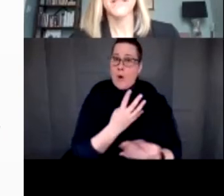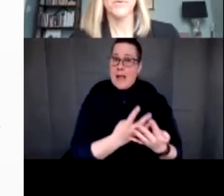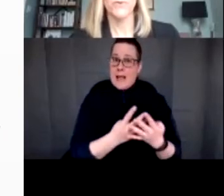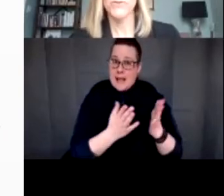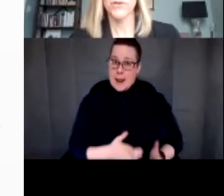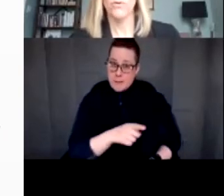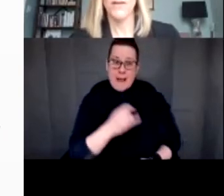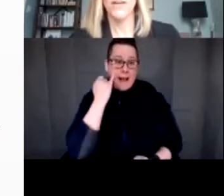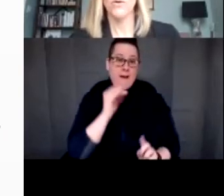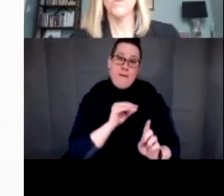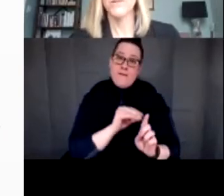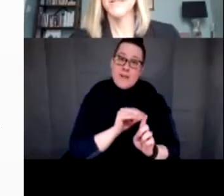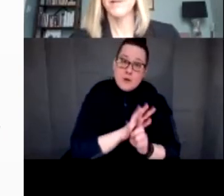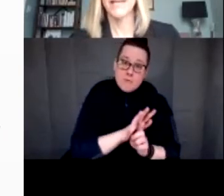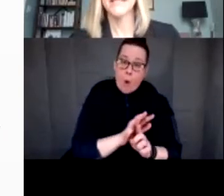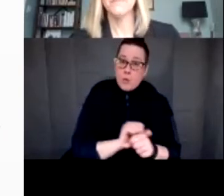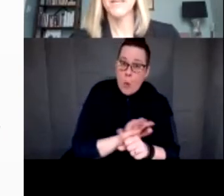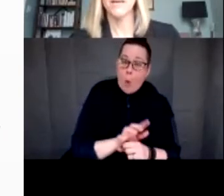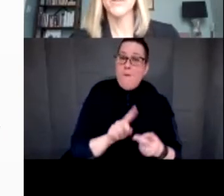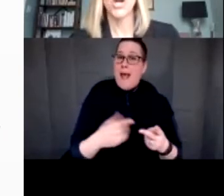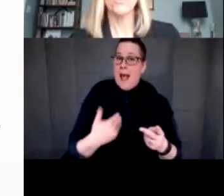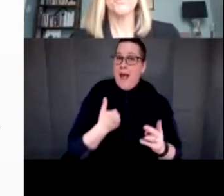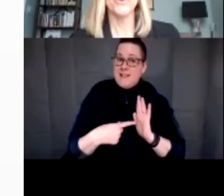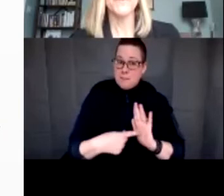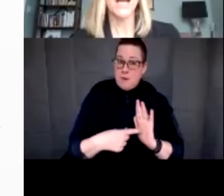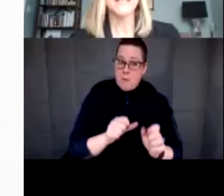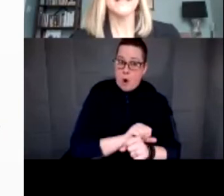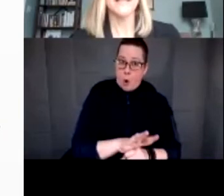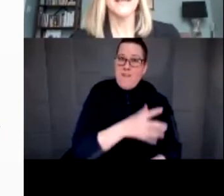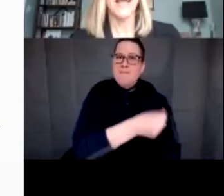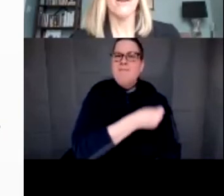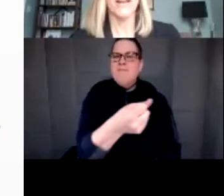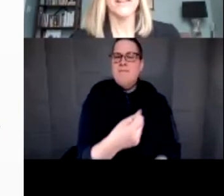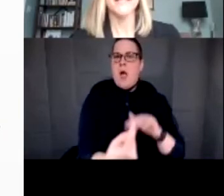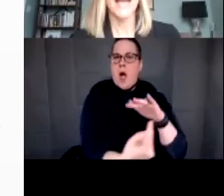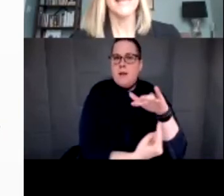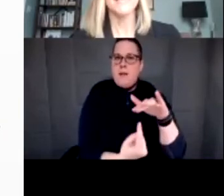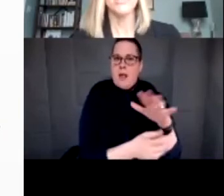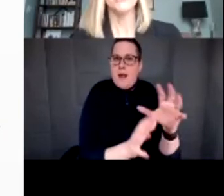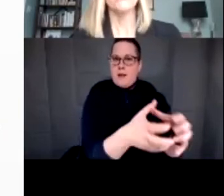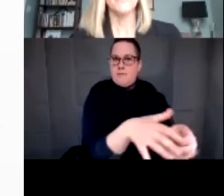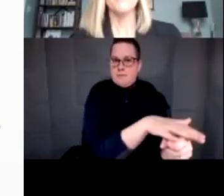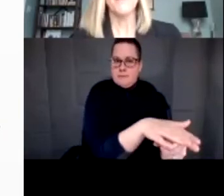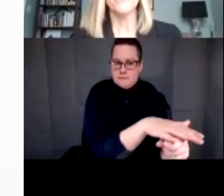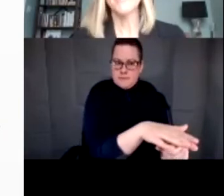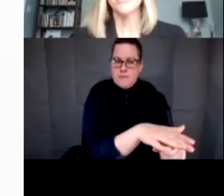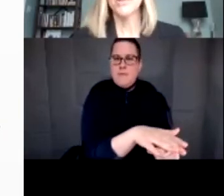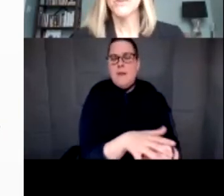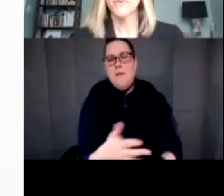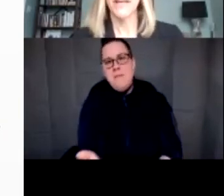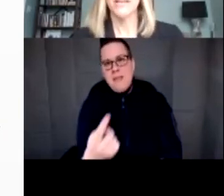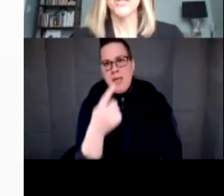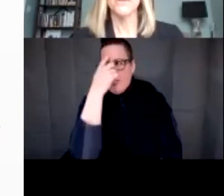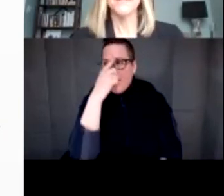either exposed to COVID or were displaying symptoms were moved to isolated areas. And you think about